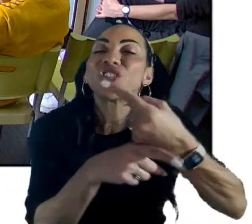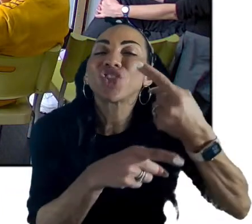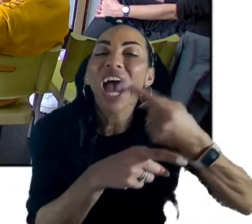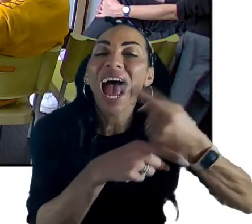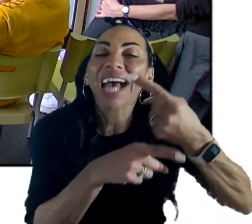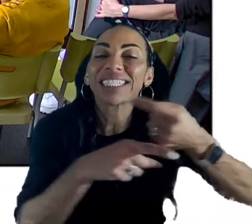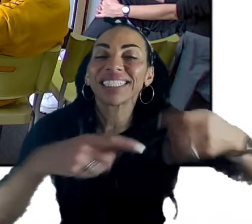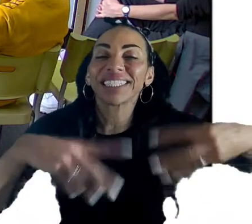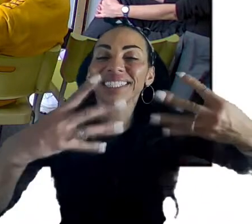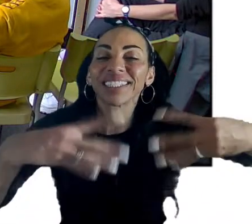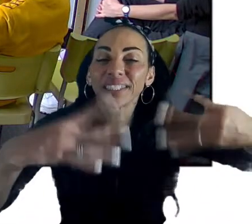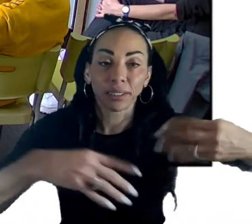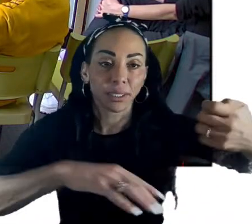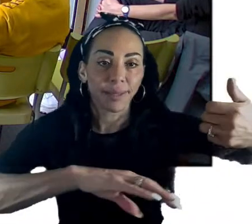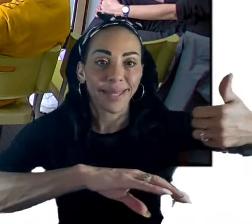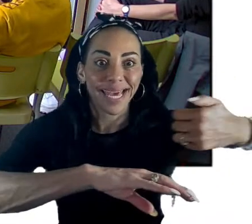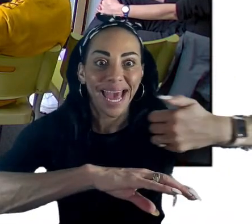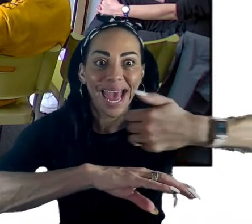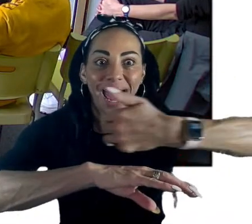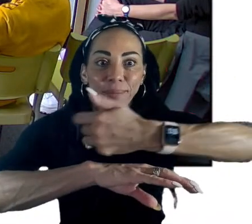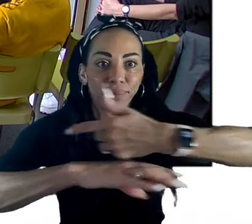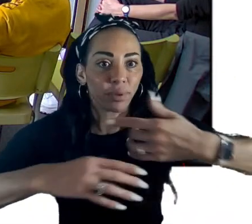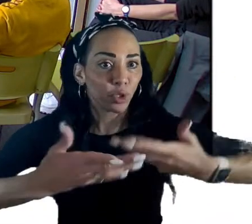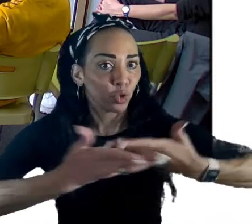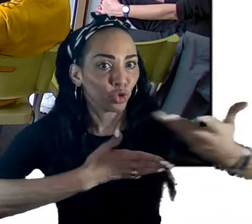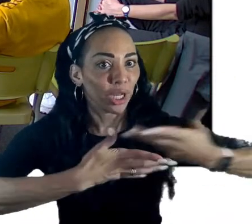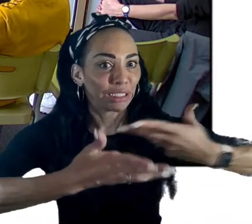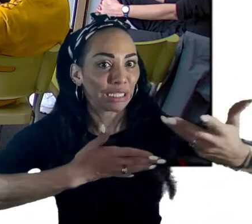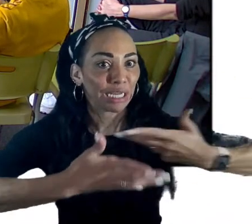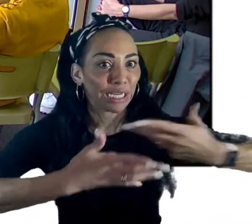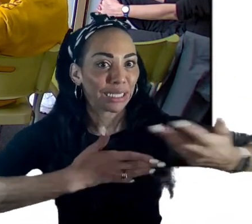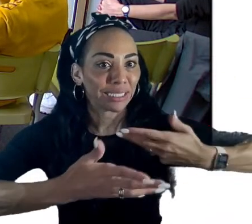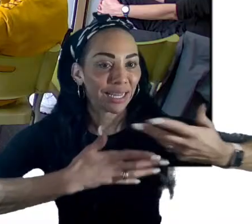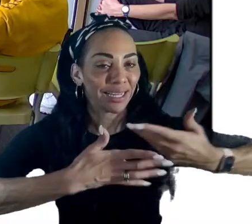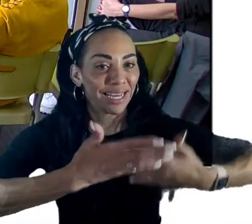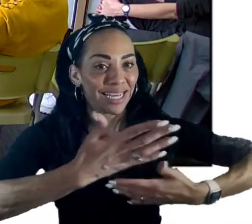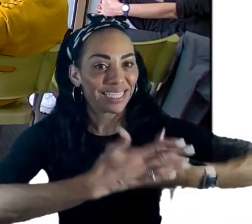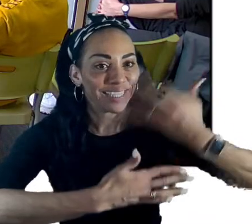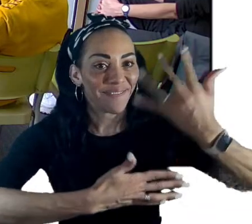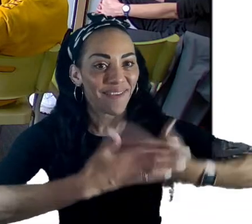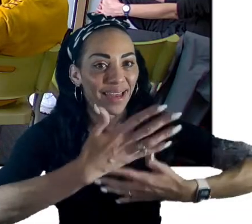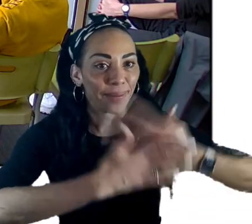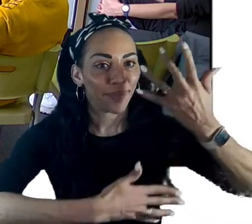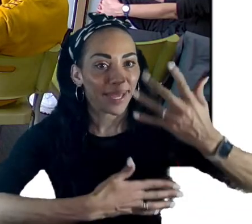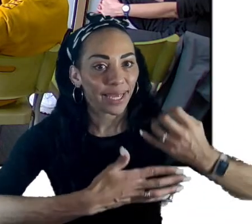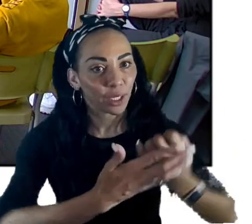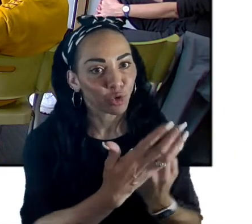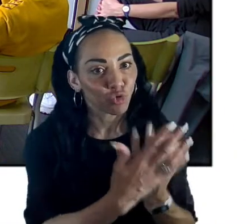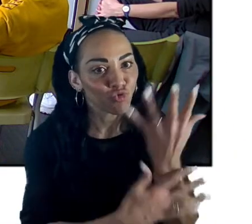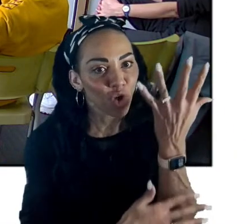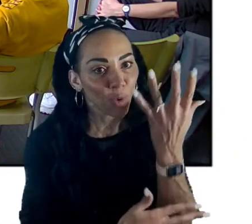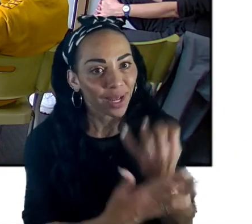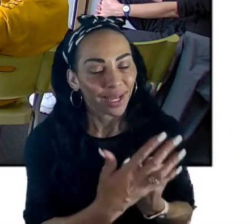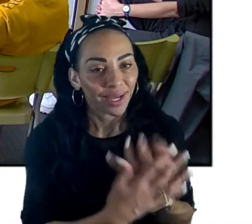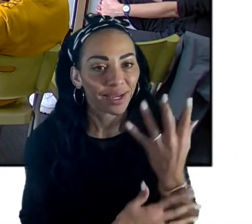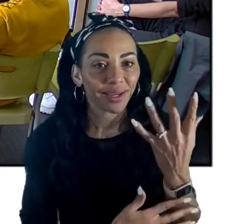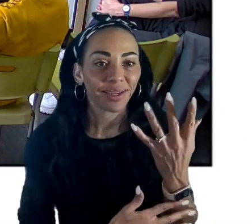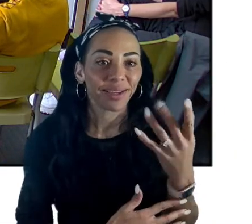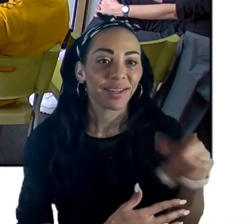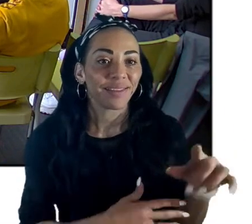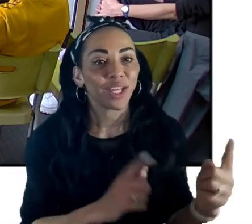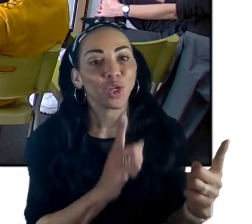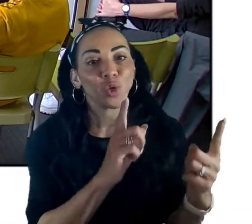app, you're like chatting with someone else and like it's developing and growing, maybe, or it's not, and then you meet or you don't. And I was just